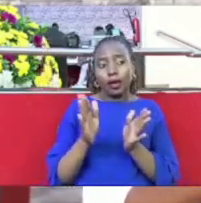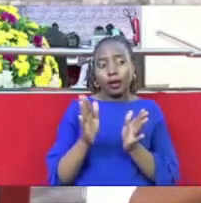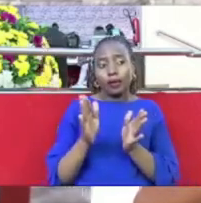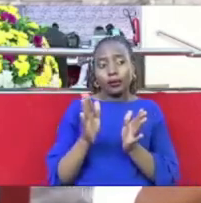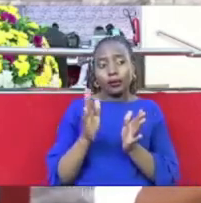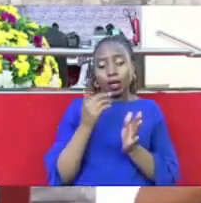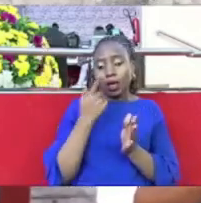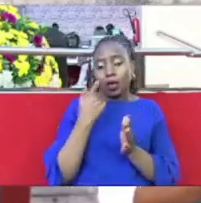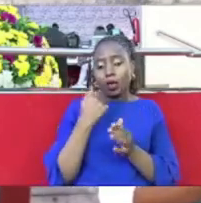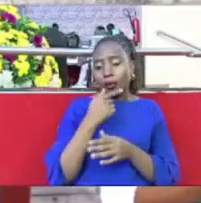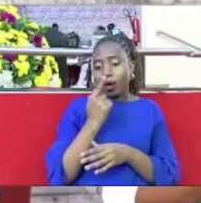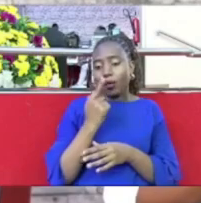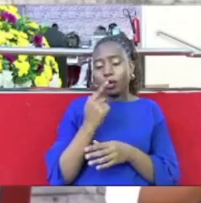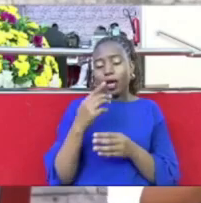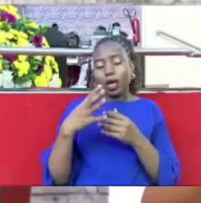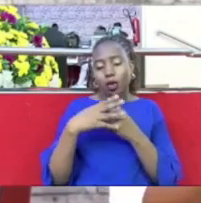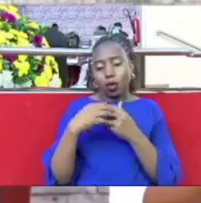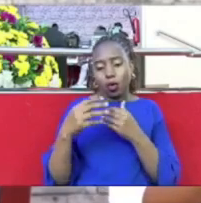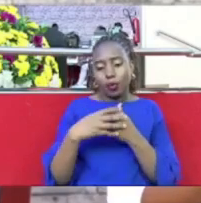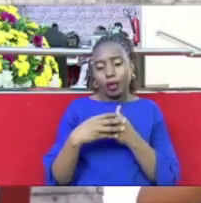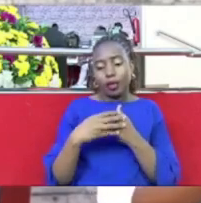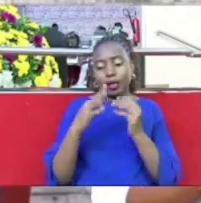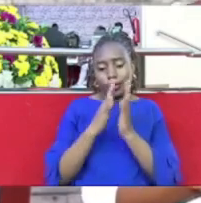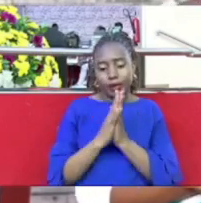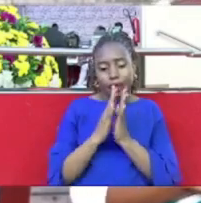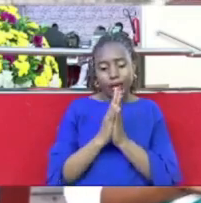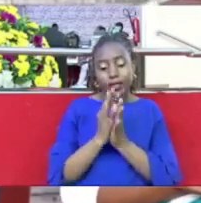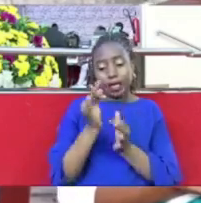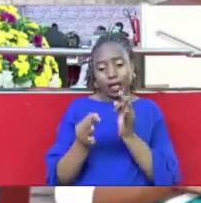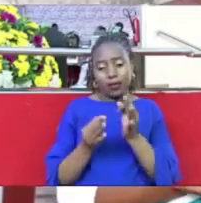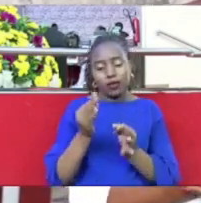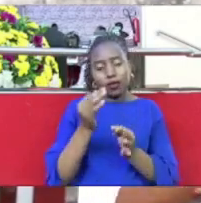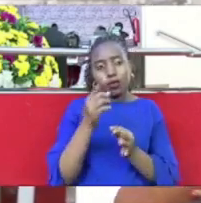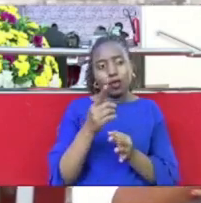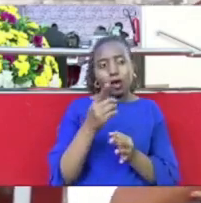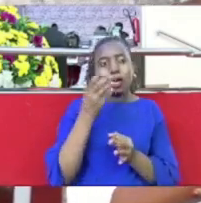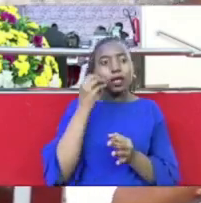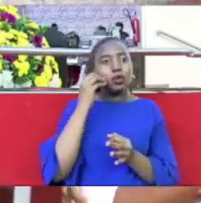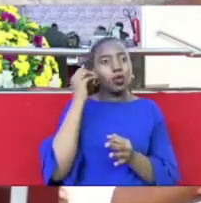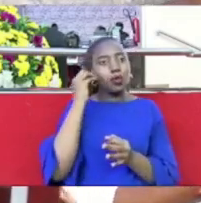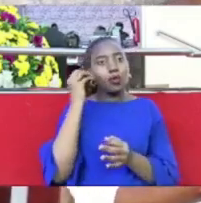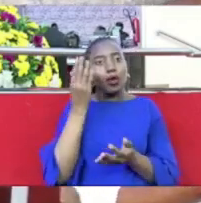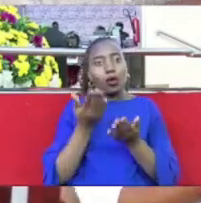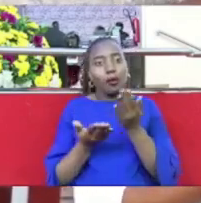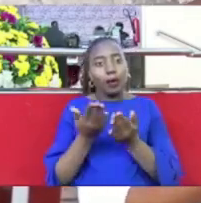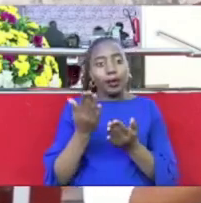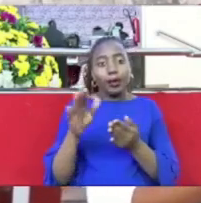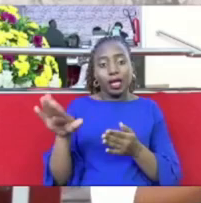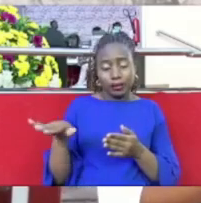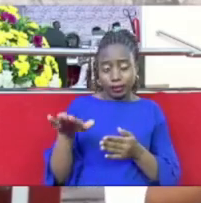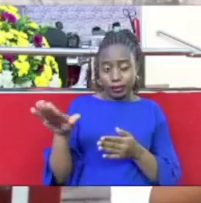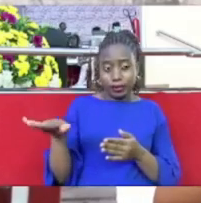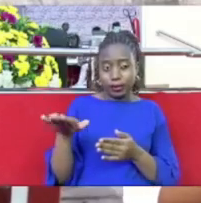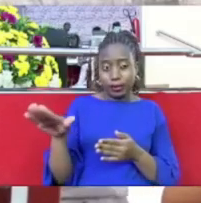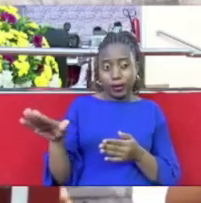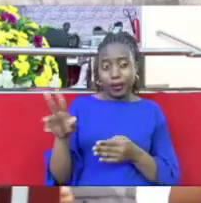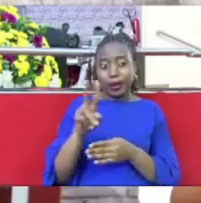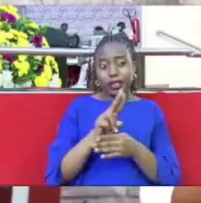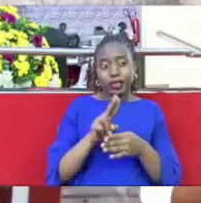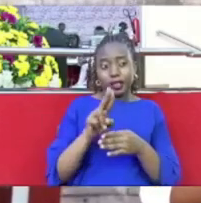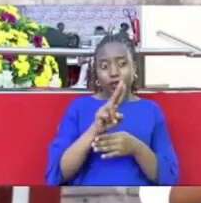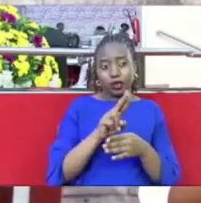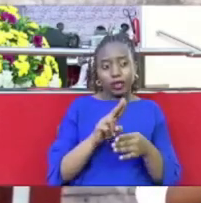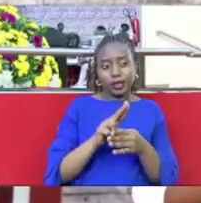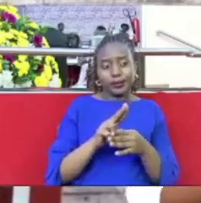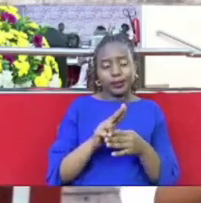me? If you are at home or you are in a place using that very gadget